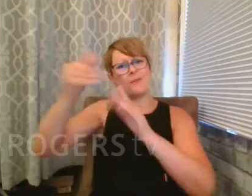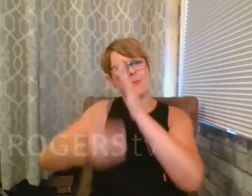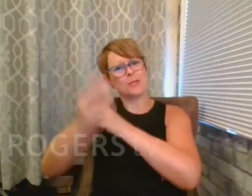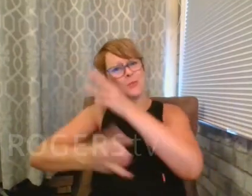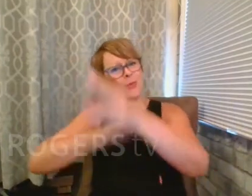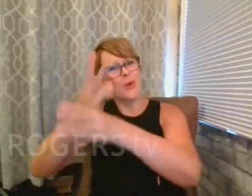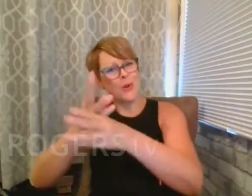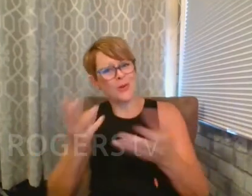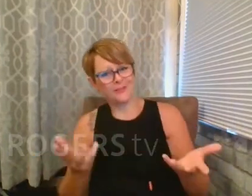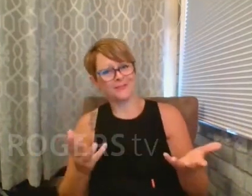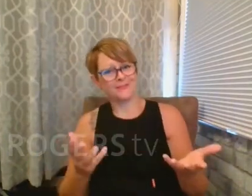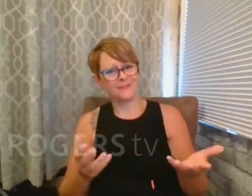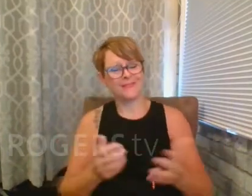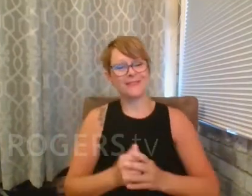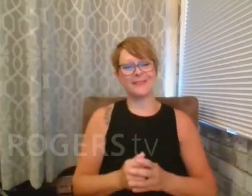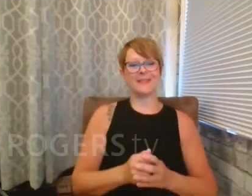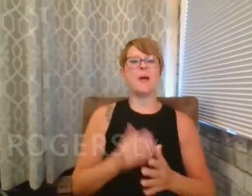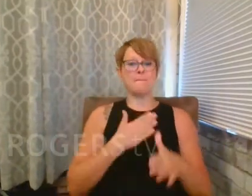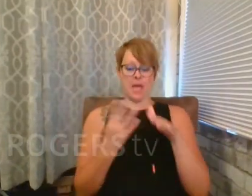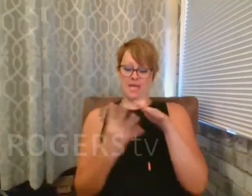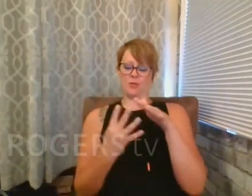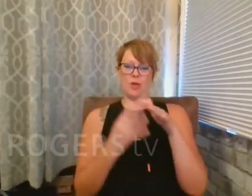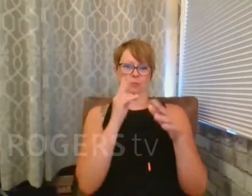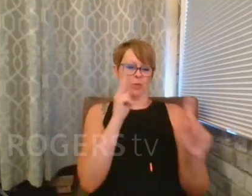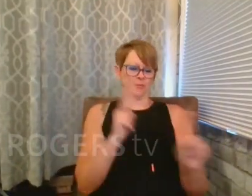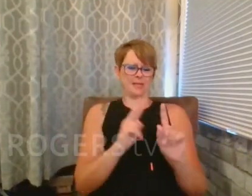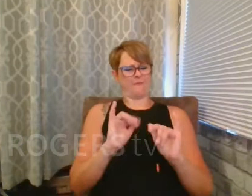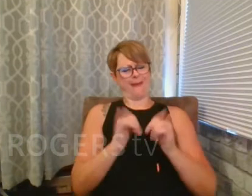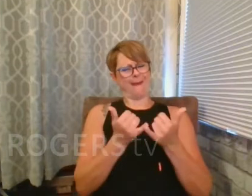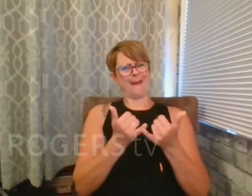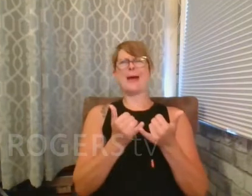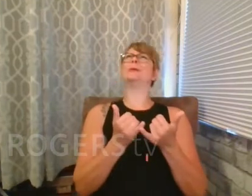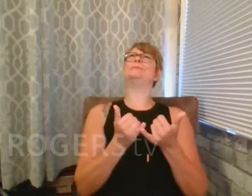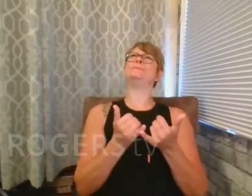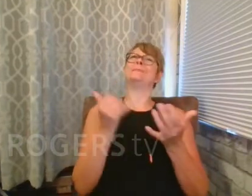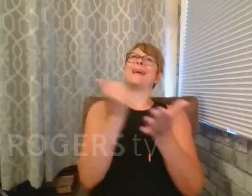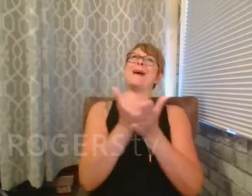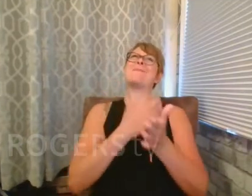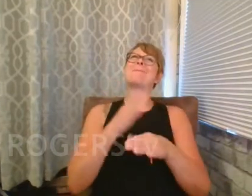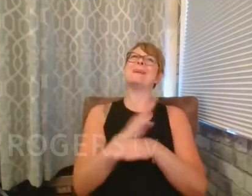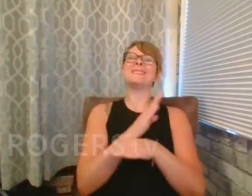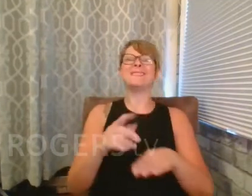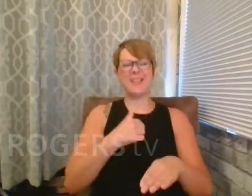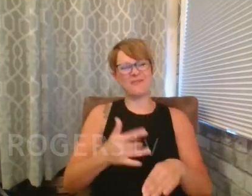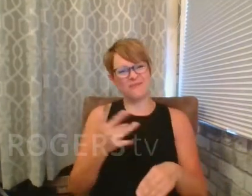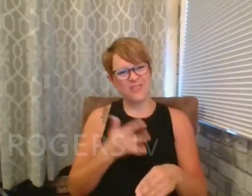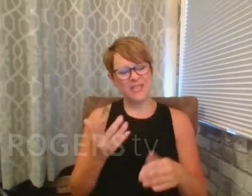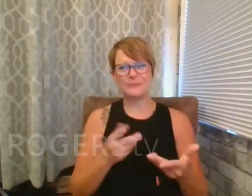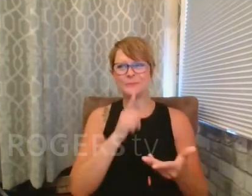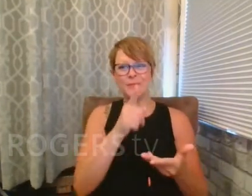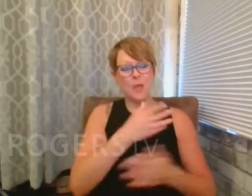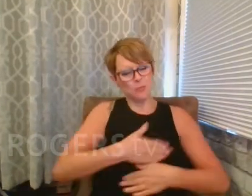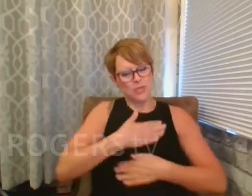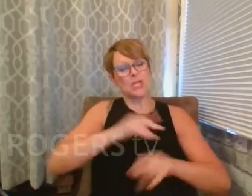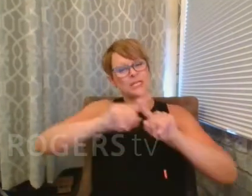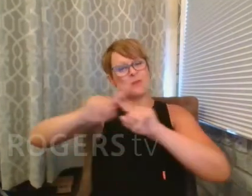immigrant perspective has shaped this, I think it's more so appreciating different parts of different culture and where we call